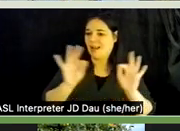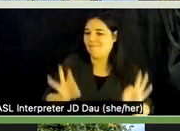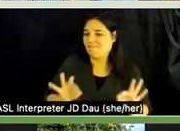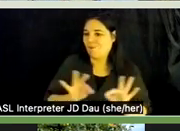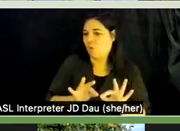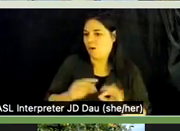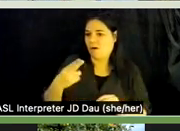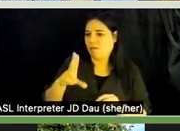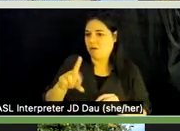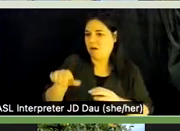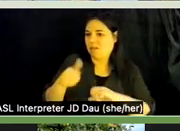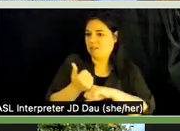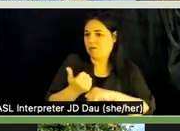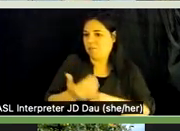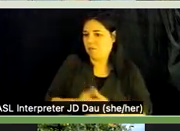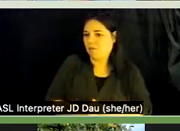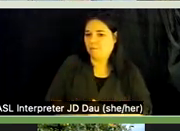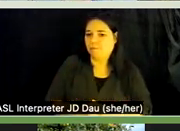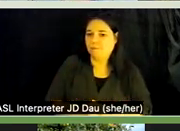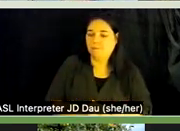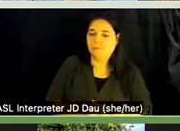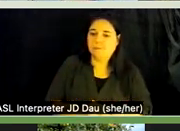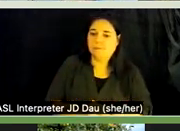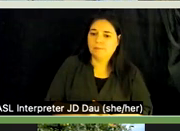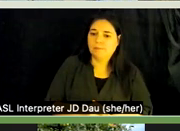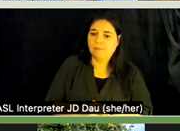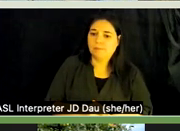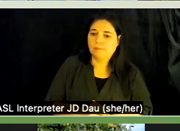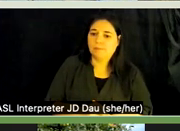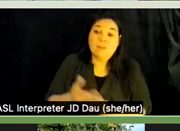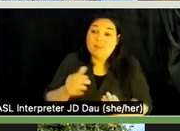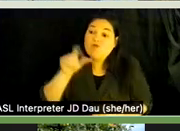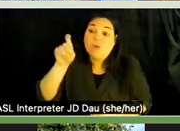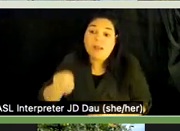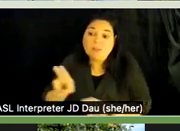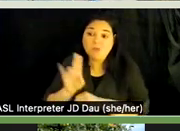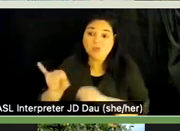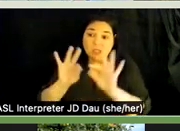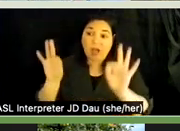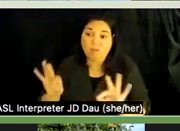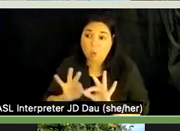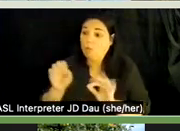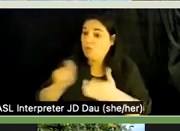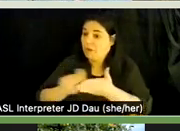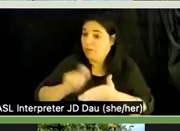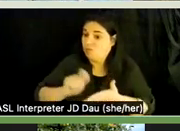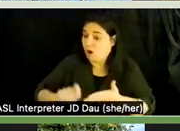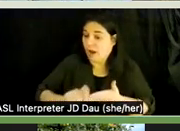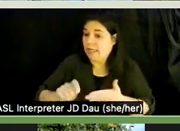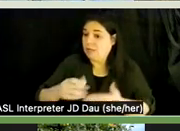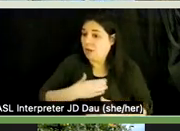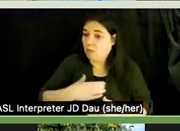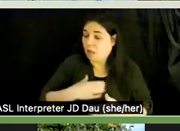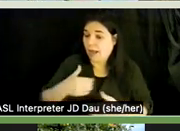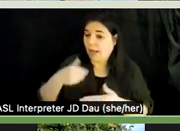has. Or you don't necessarily need to use that form. You can write out a complaint and send it off